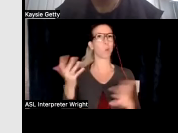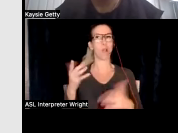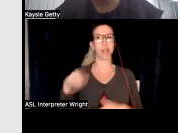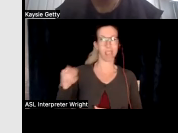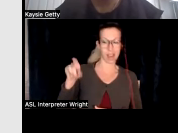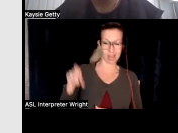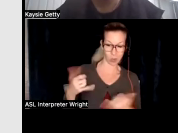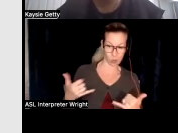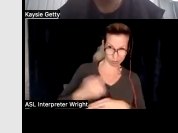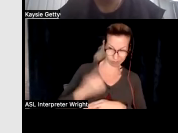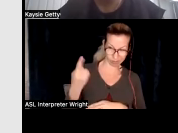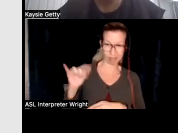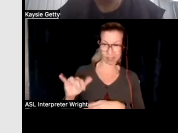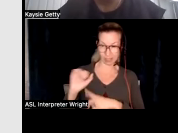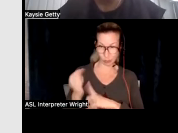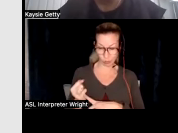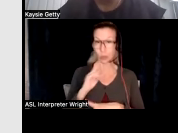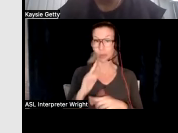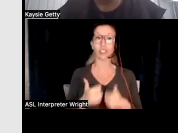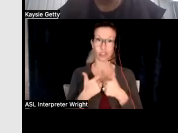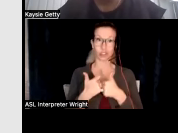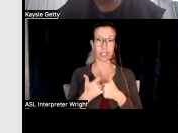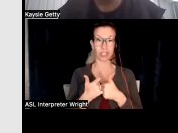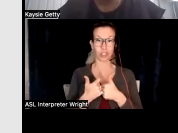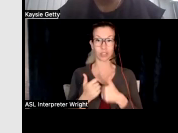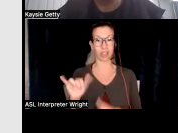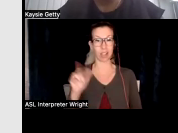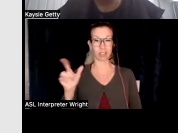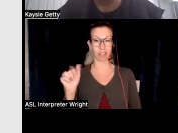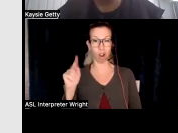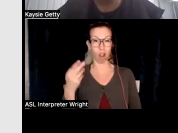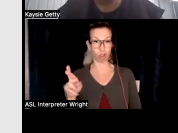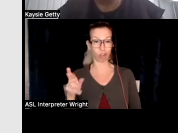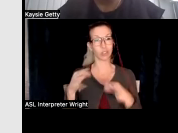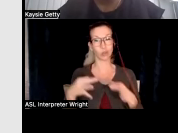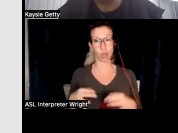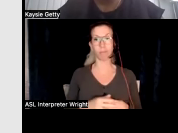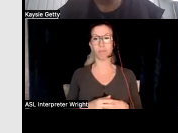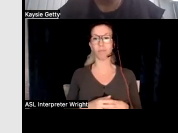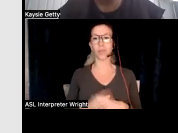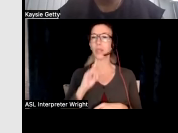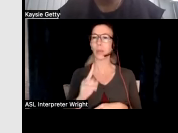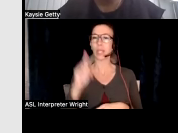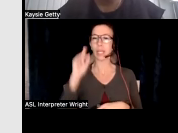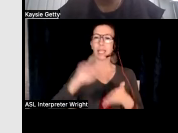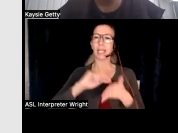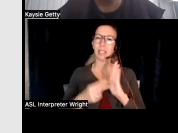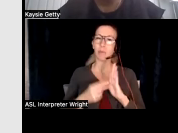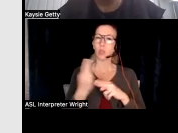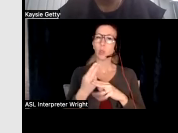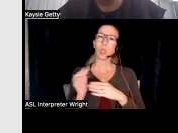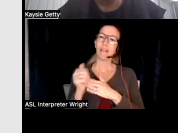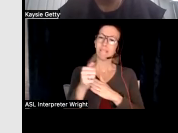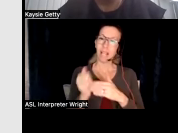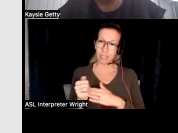these circumstances, as challenging as they are, as Arthur described. And so it really is intended to be something that can be used flexibly,